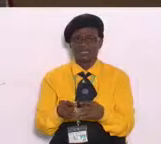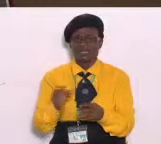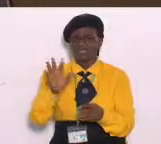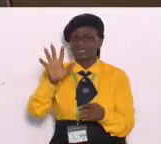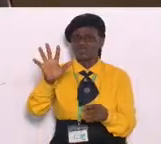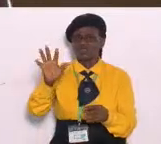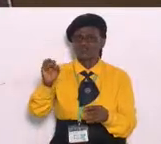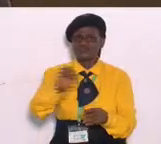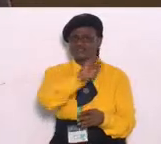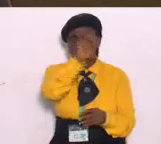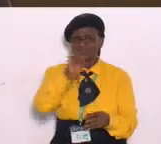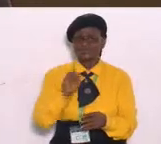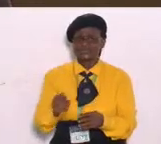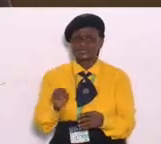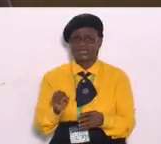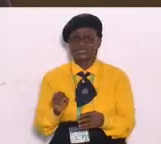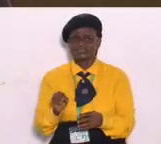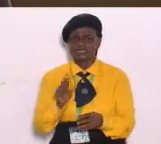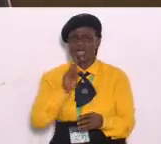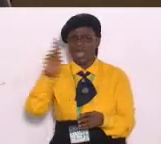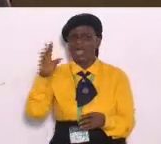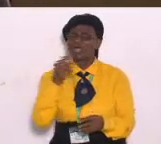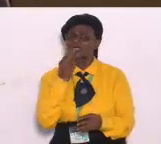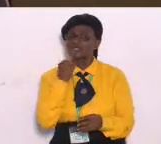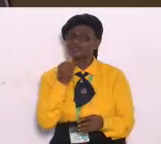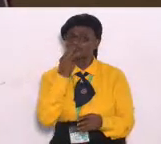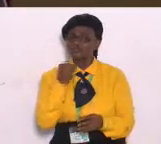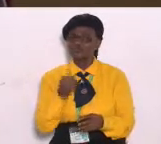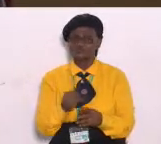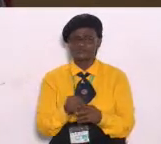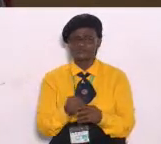50% are Jews.